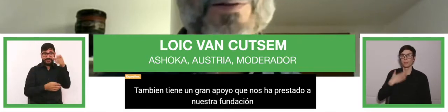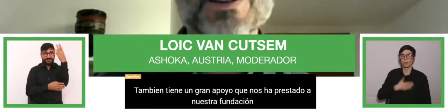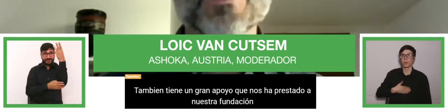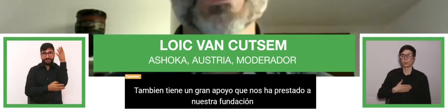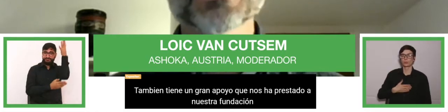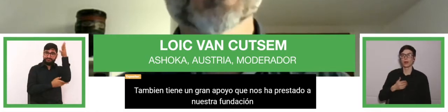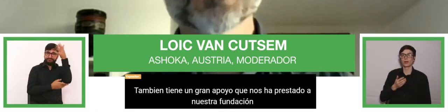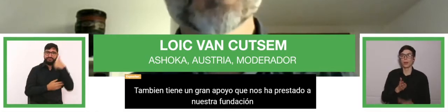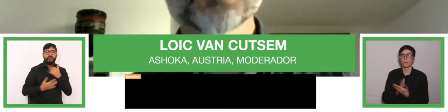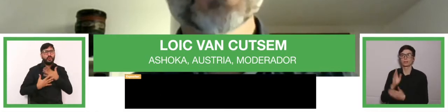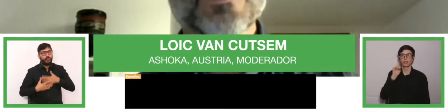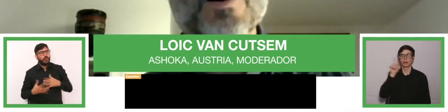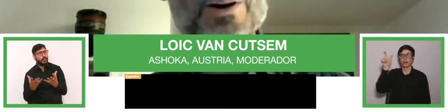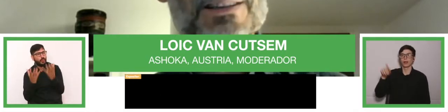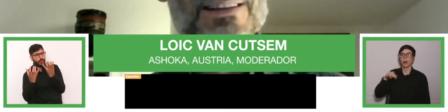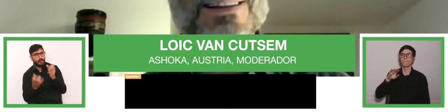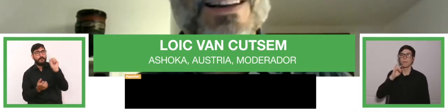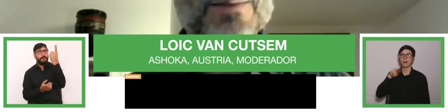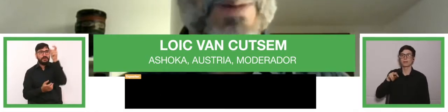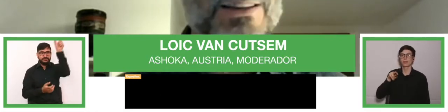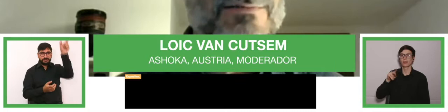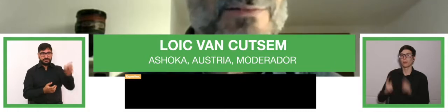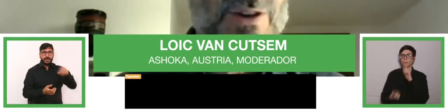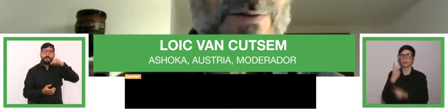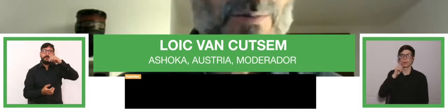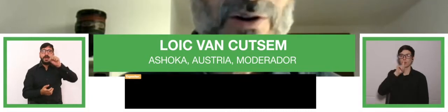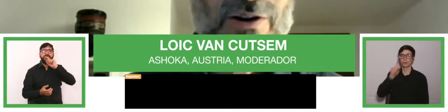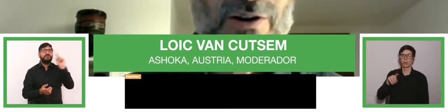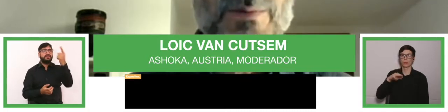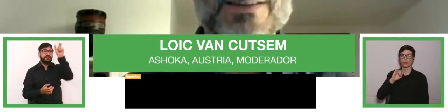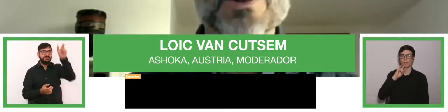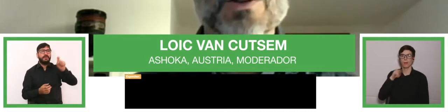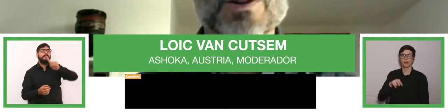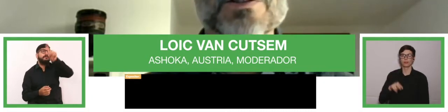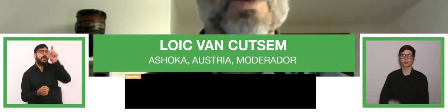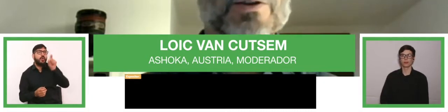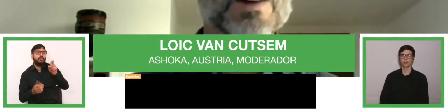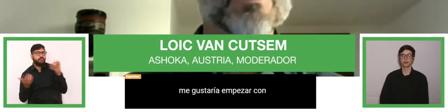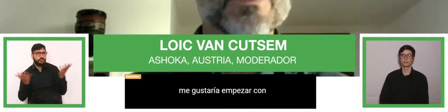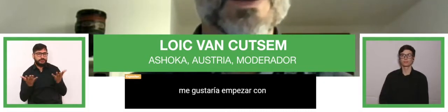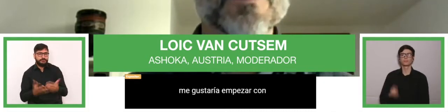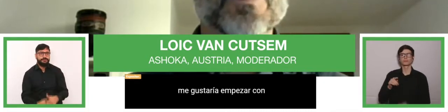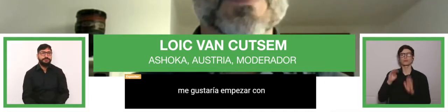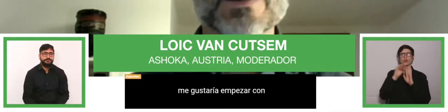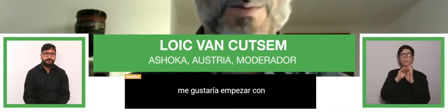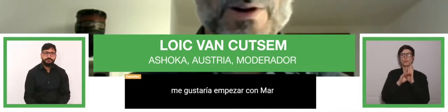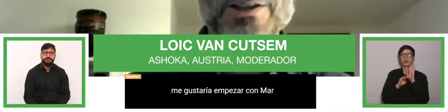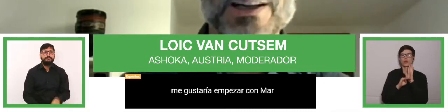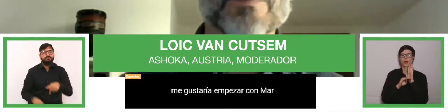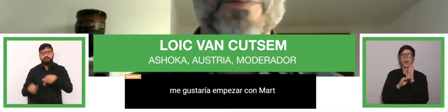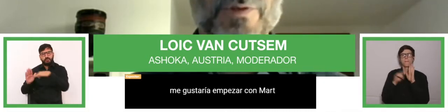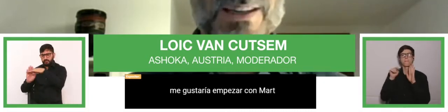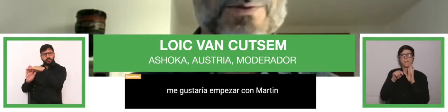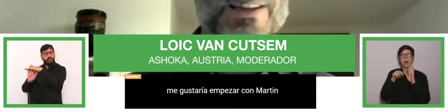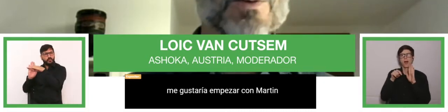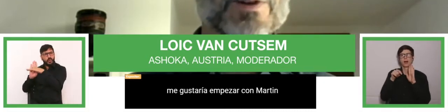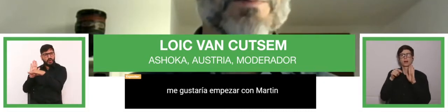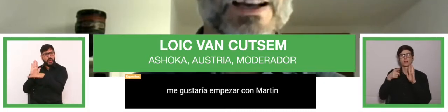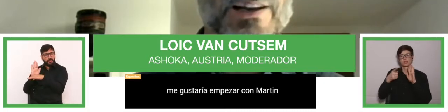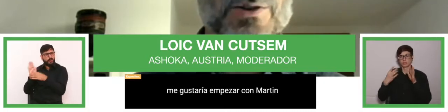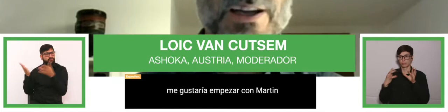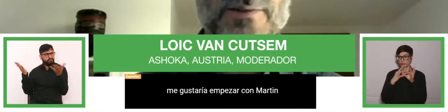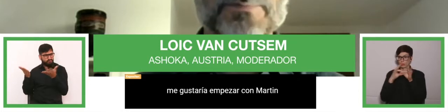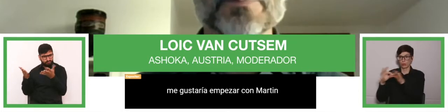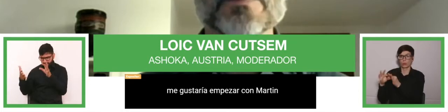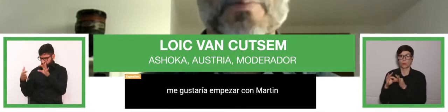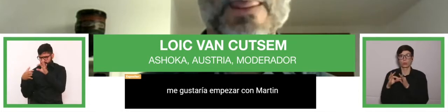I may, with the first question. Martin, Impact Transfer Program is a joint program between Zero Project, Fundación